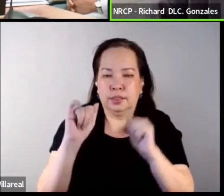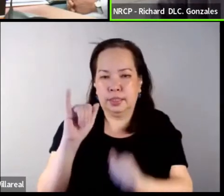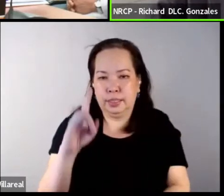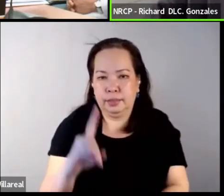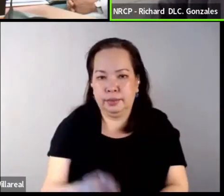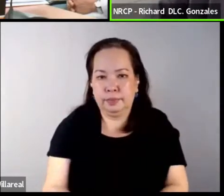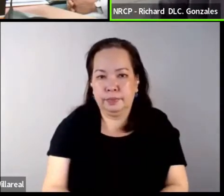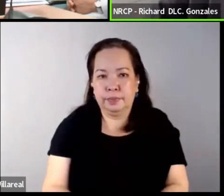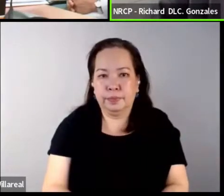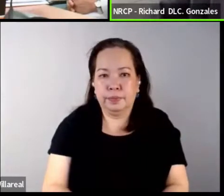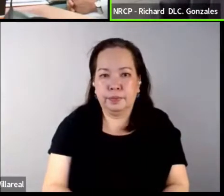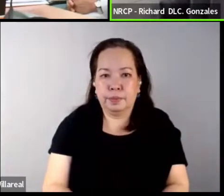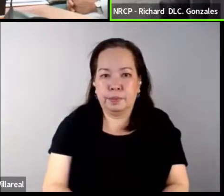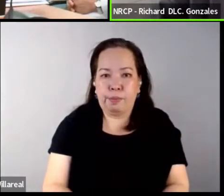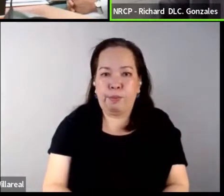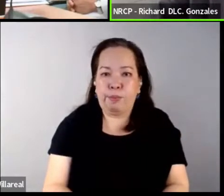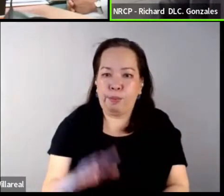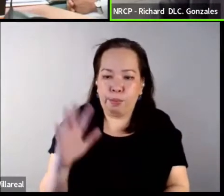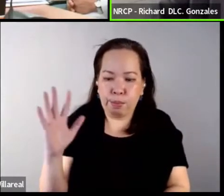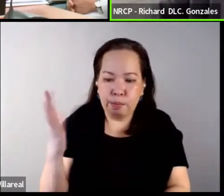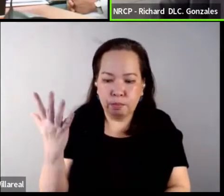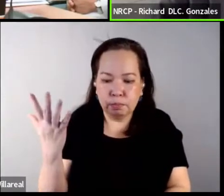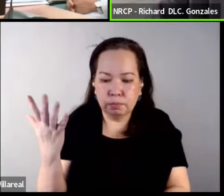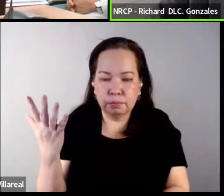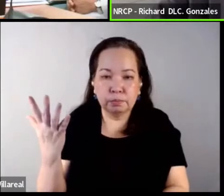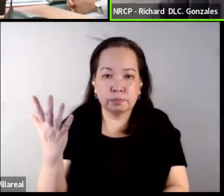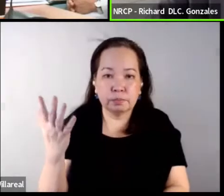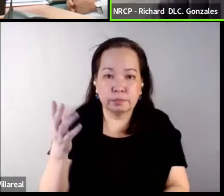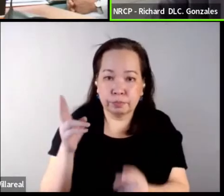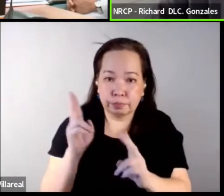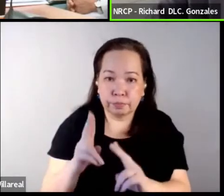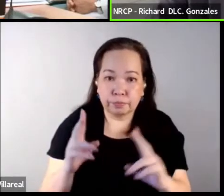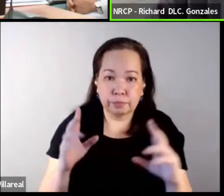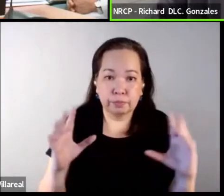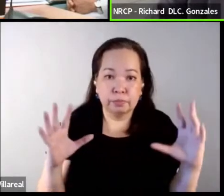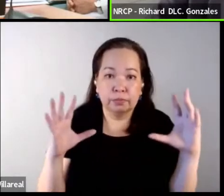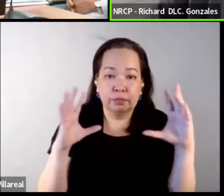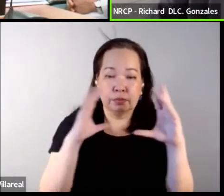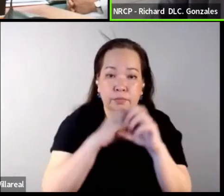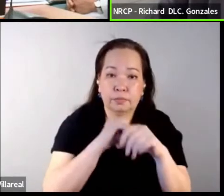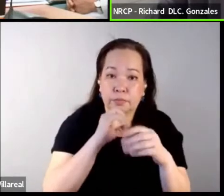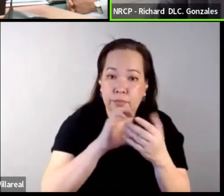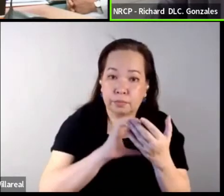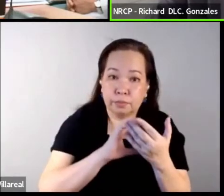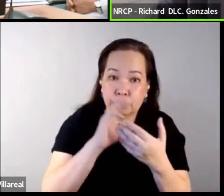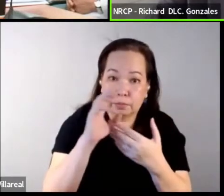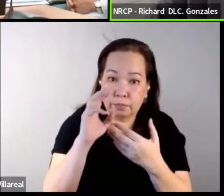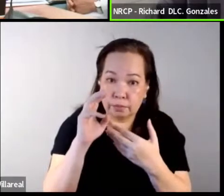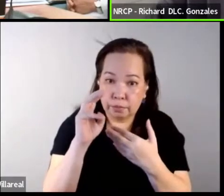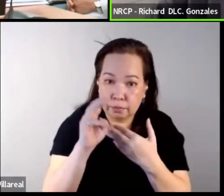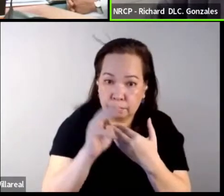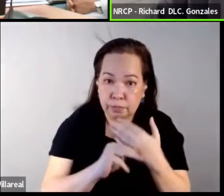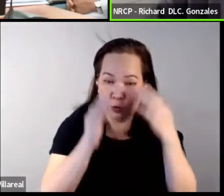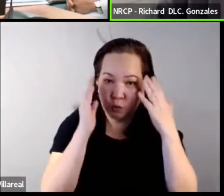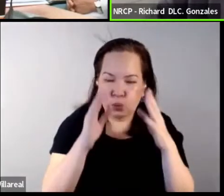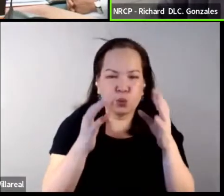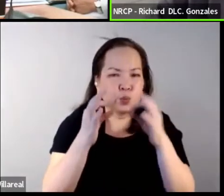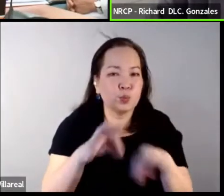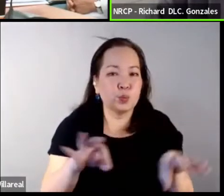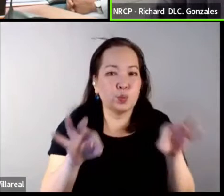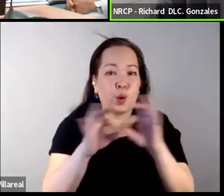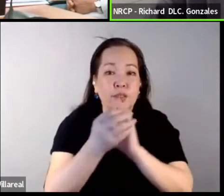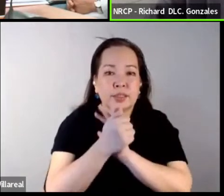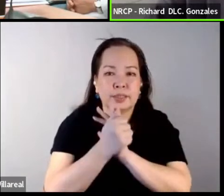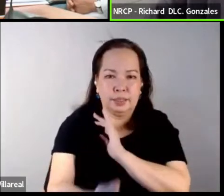Okay. The fifth recommendation, Your Honor, is to consolidate the curriculum to focus on essential skills, okay, which I think this is